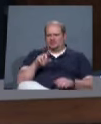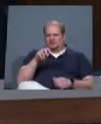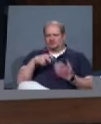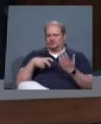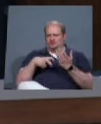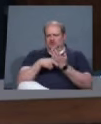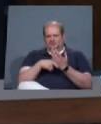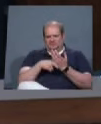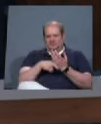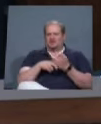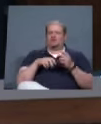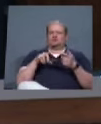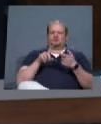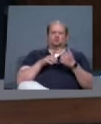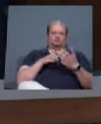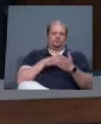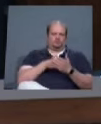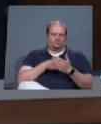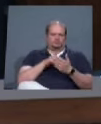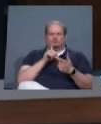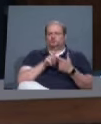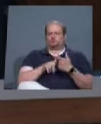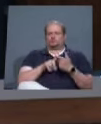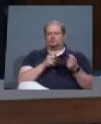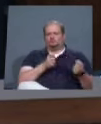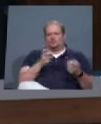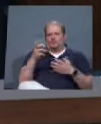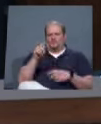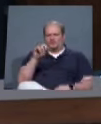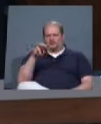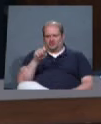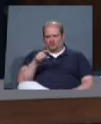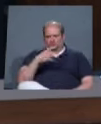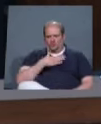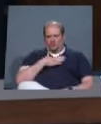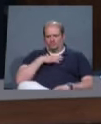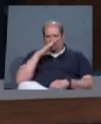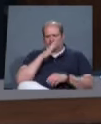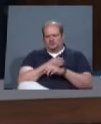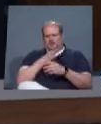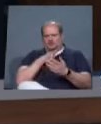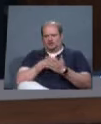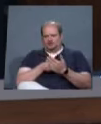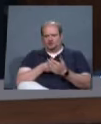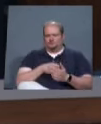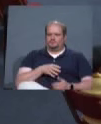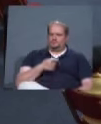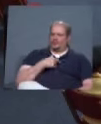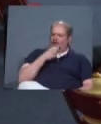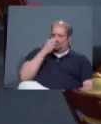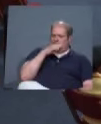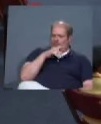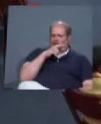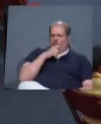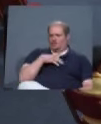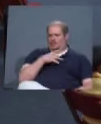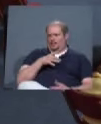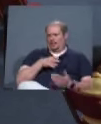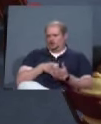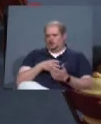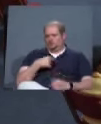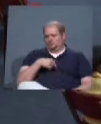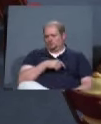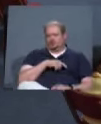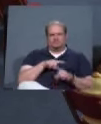the suit to get these tires moved out. Or do you want my son to sue? I don't care who would like to sue us, but